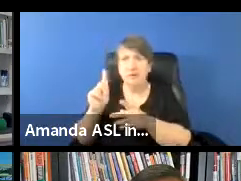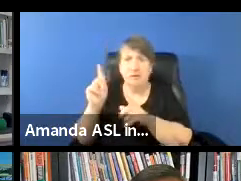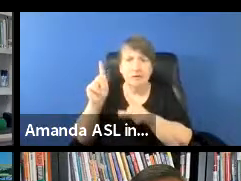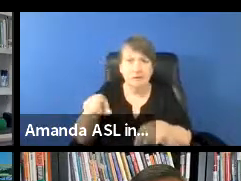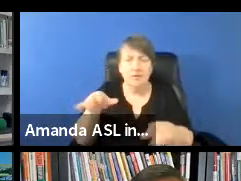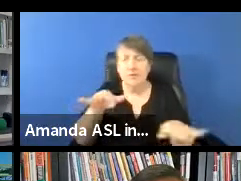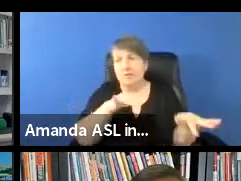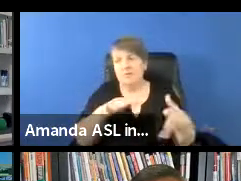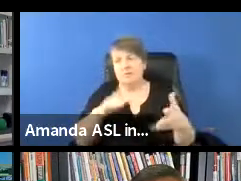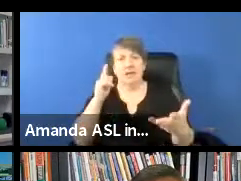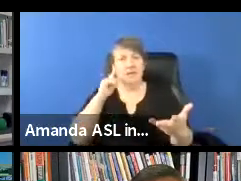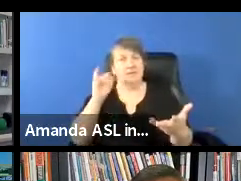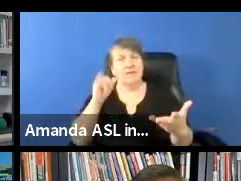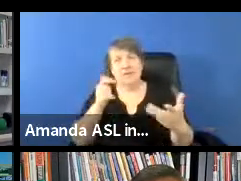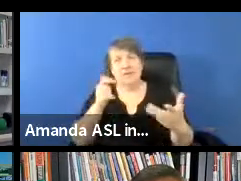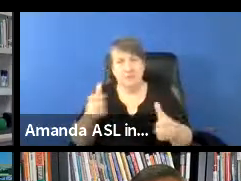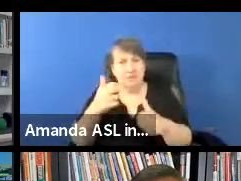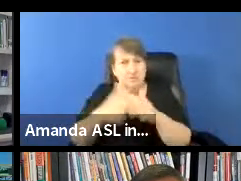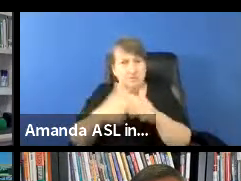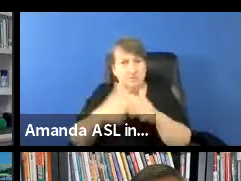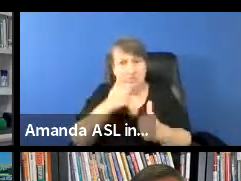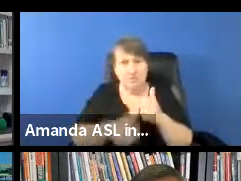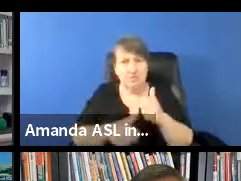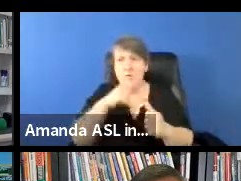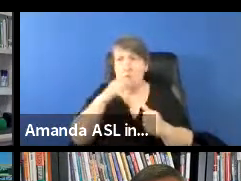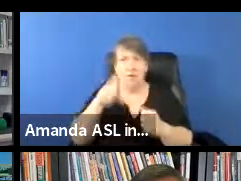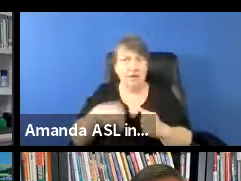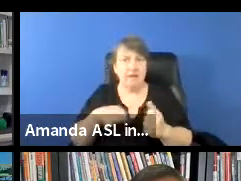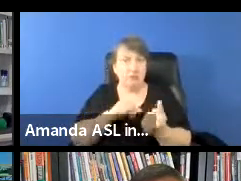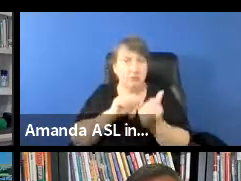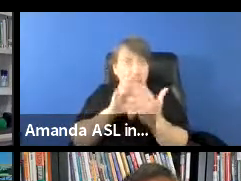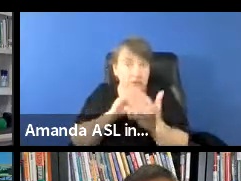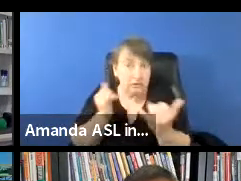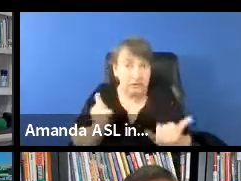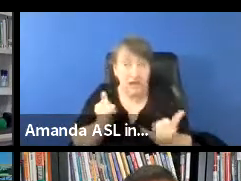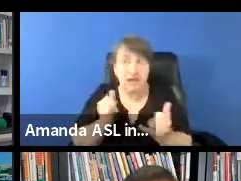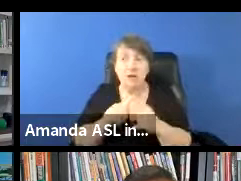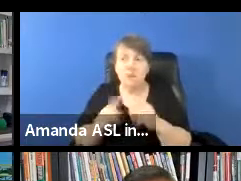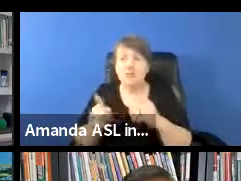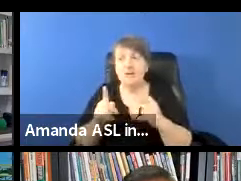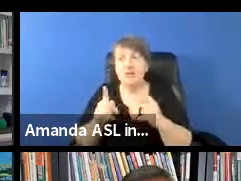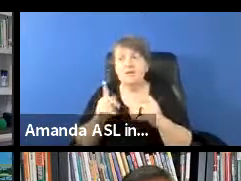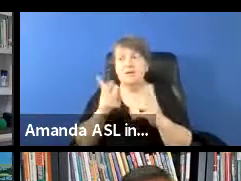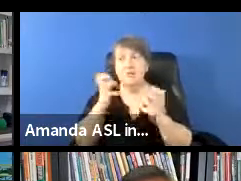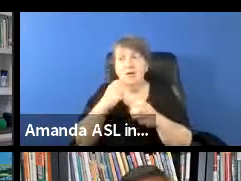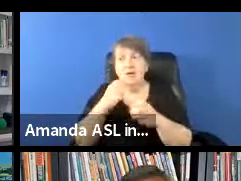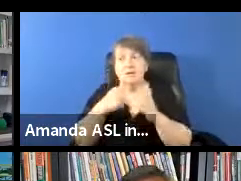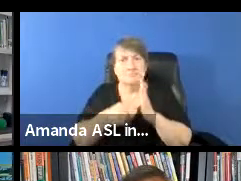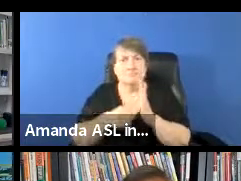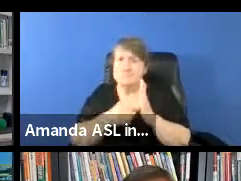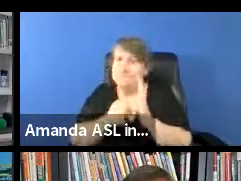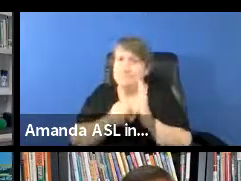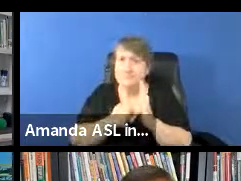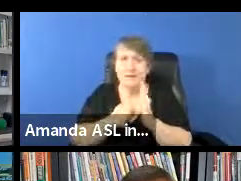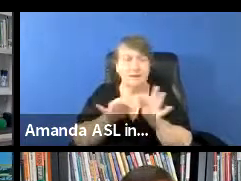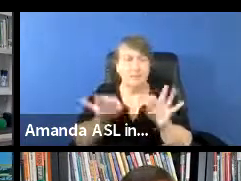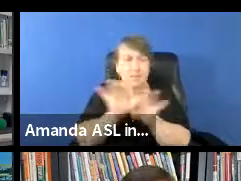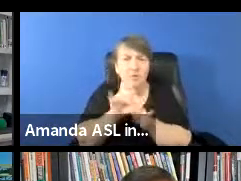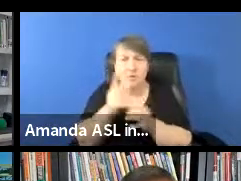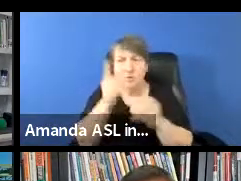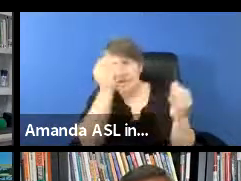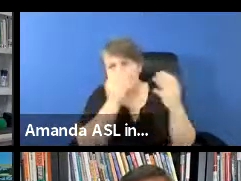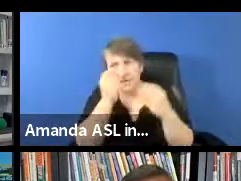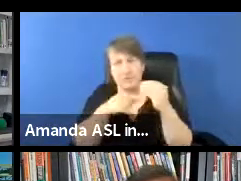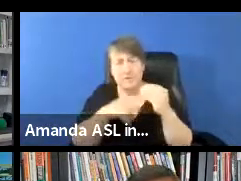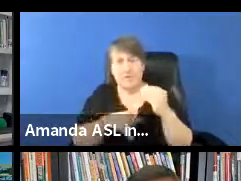a real problem. And you don't have to address it now. I just wanted to make sure you guys are really thinking